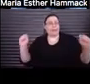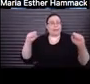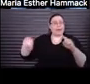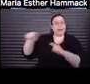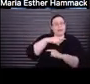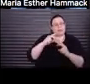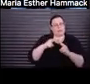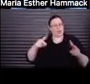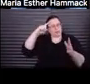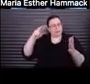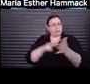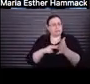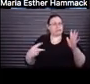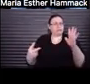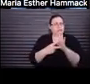intentional